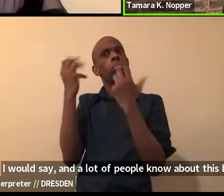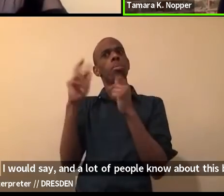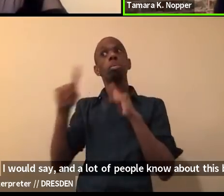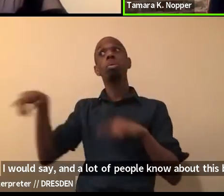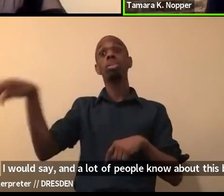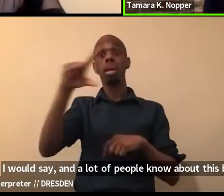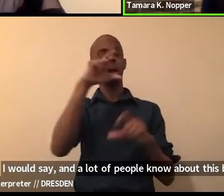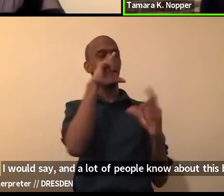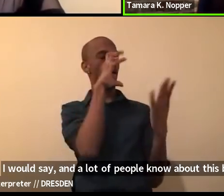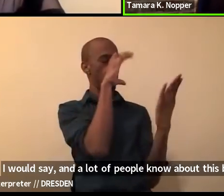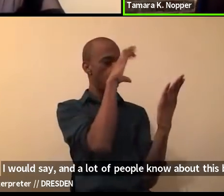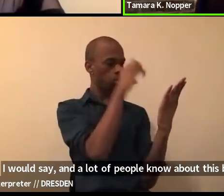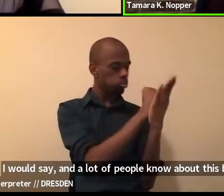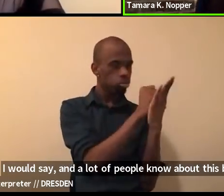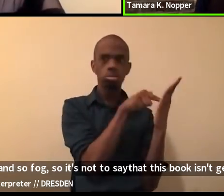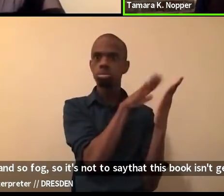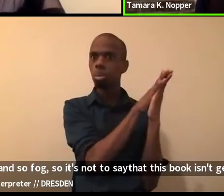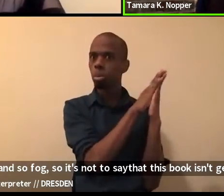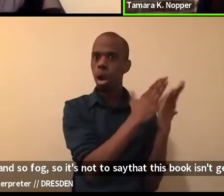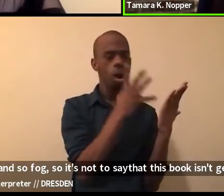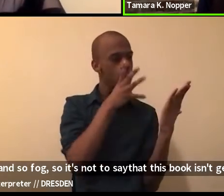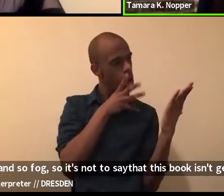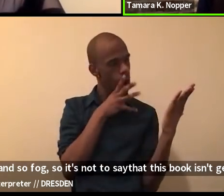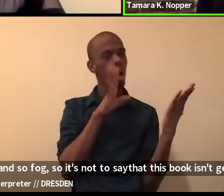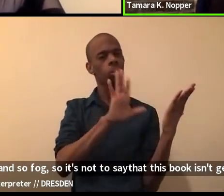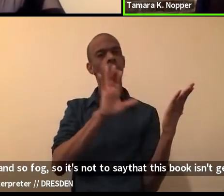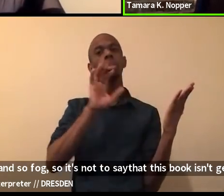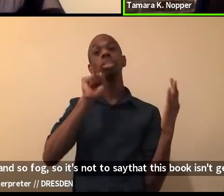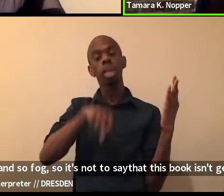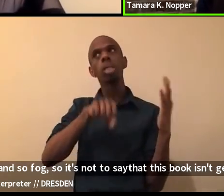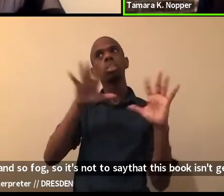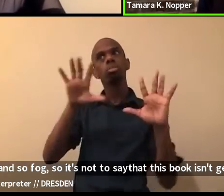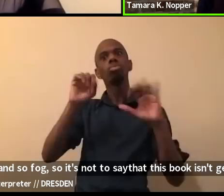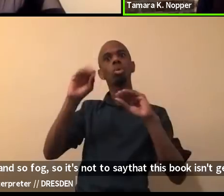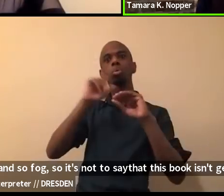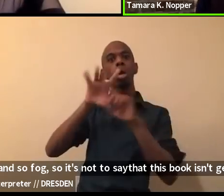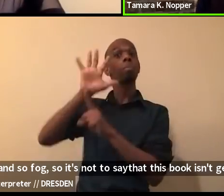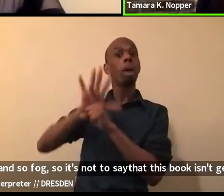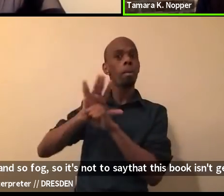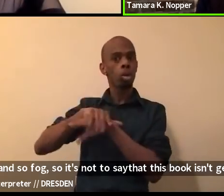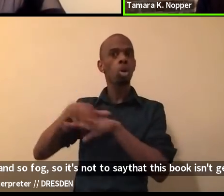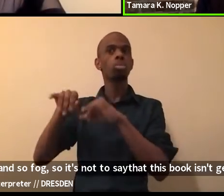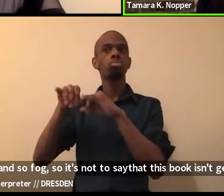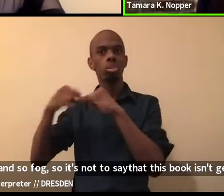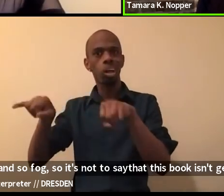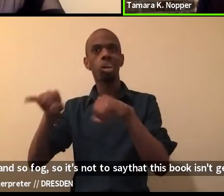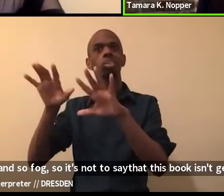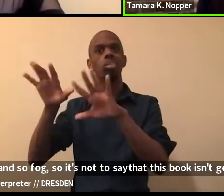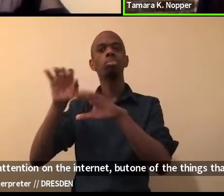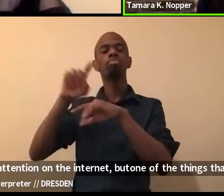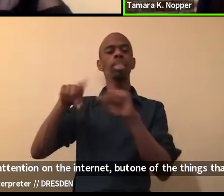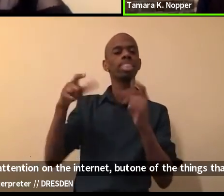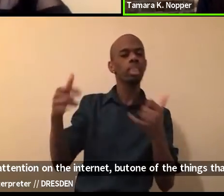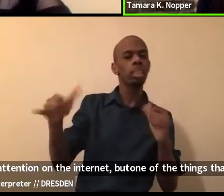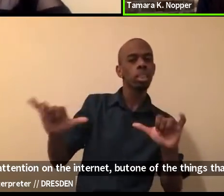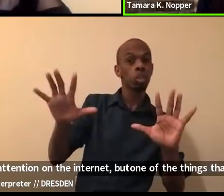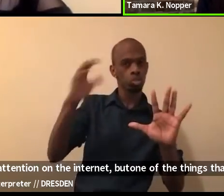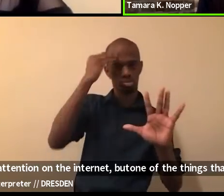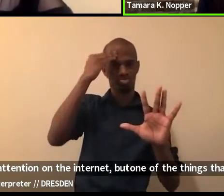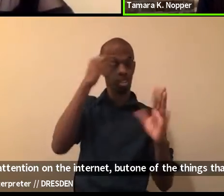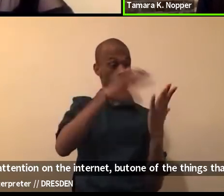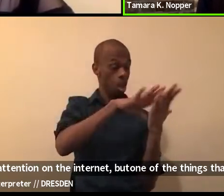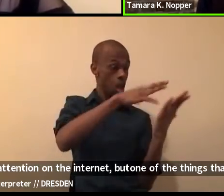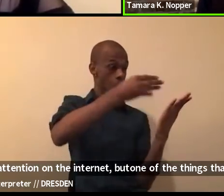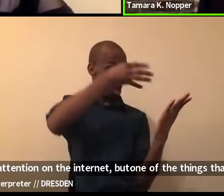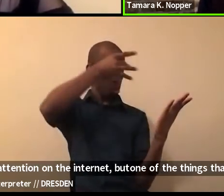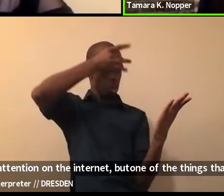on the internet. But one of the things that, you know, was really challenging for me when I was editing it was Miriam and